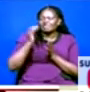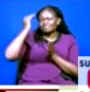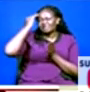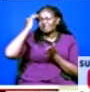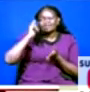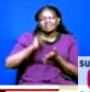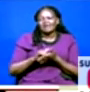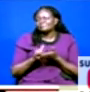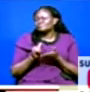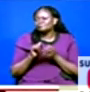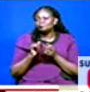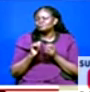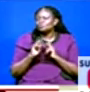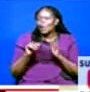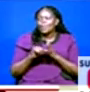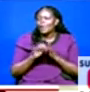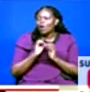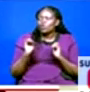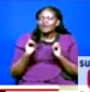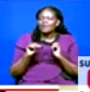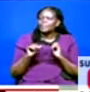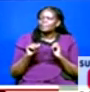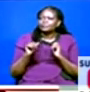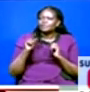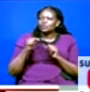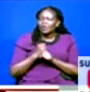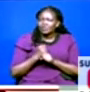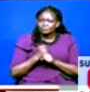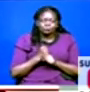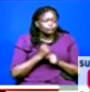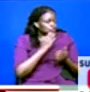is any sinister motive on that exercise. Okay, and you sound confident